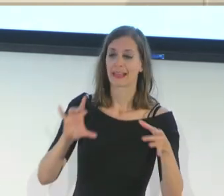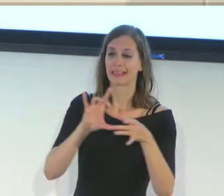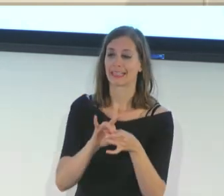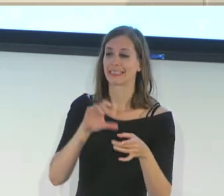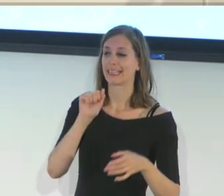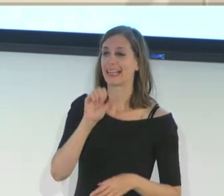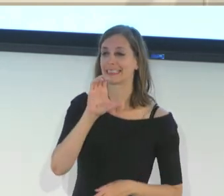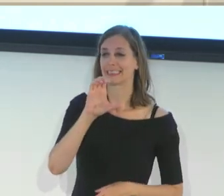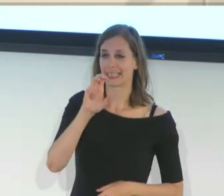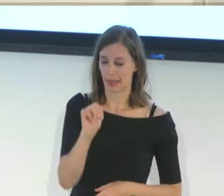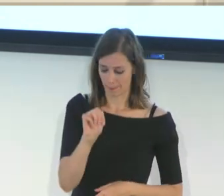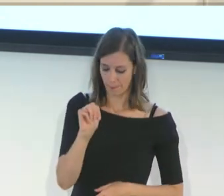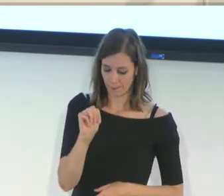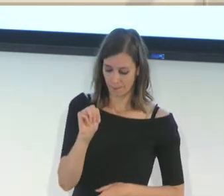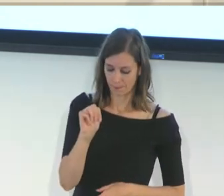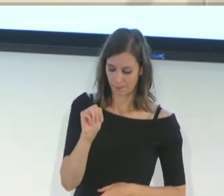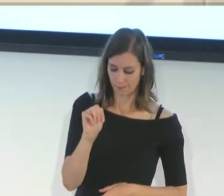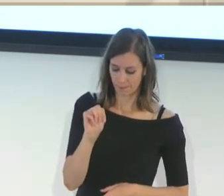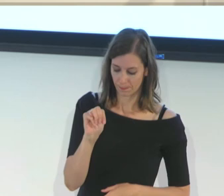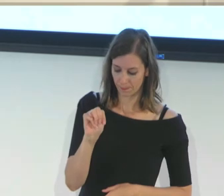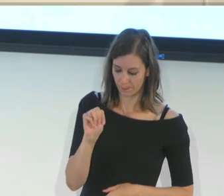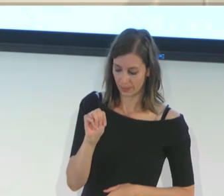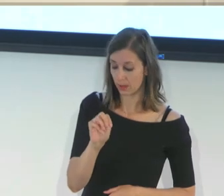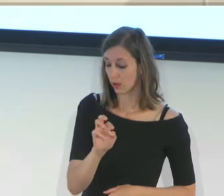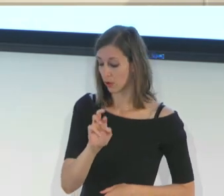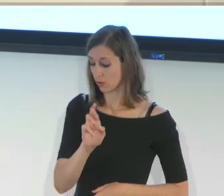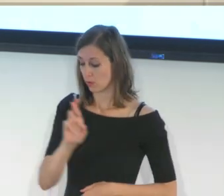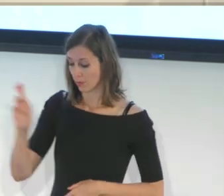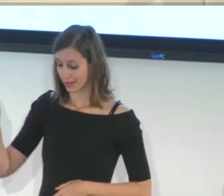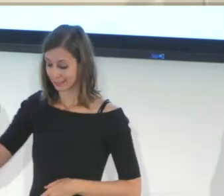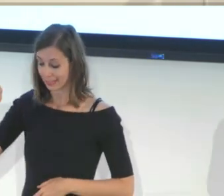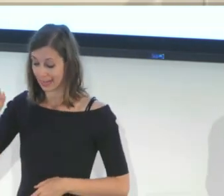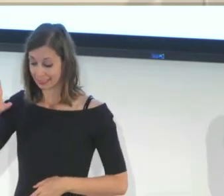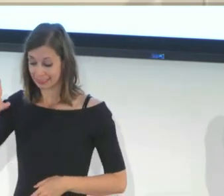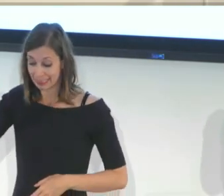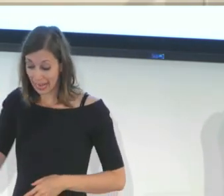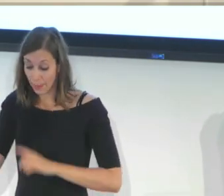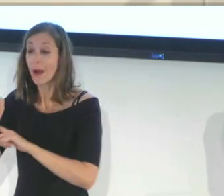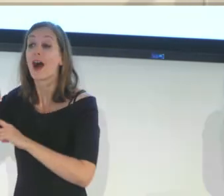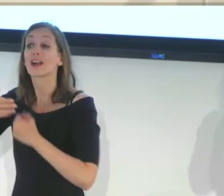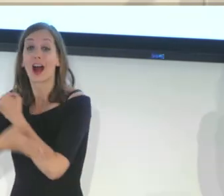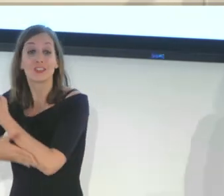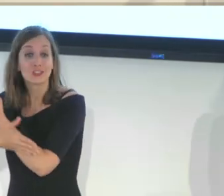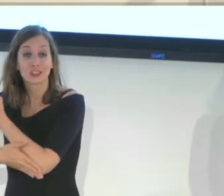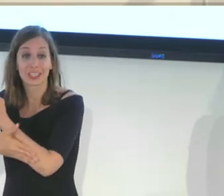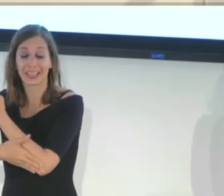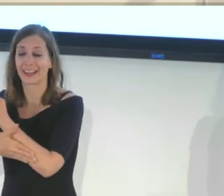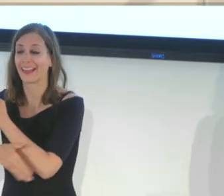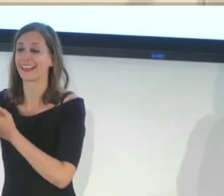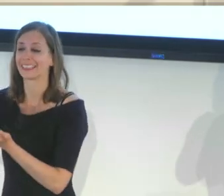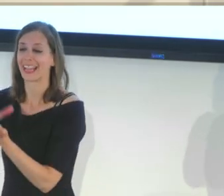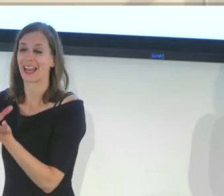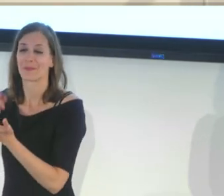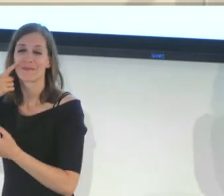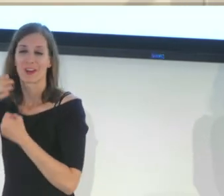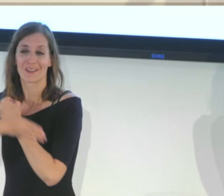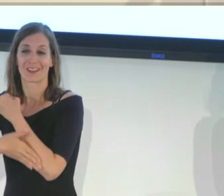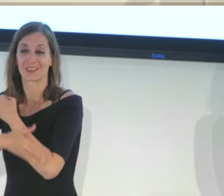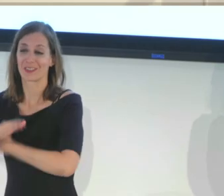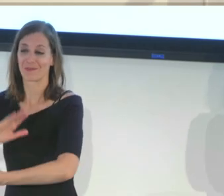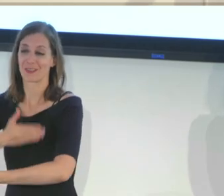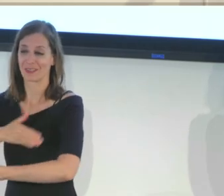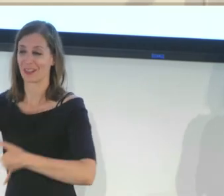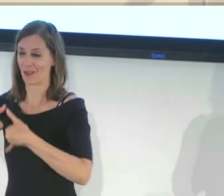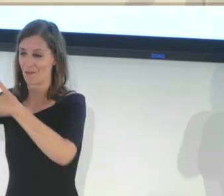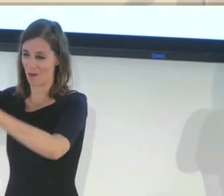Machinery. On the right, it's ACM Country, the Academy of Country Music Awards. A digital agent